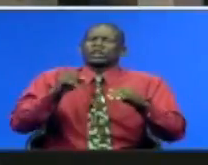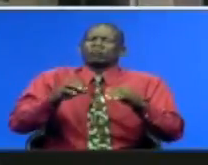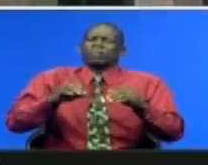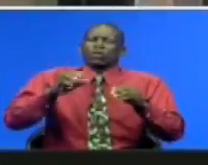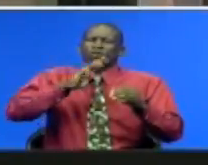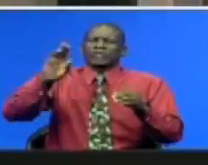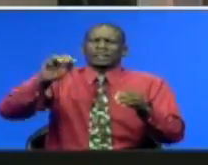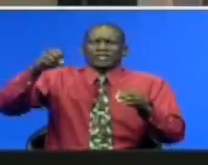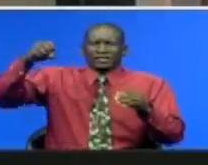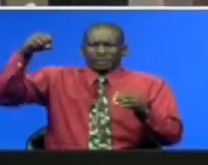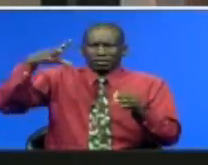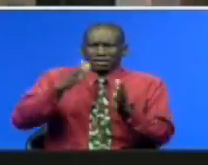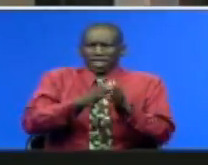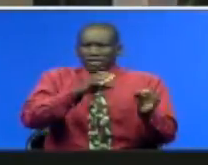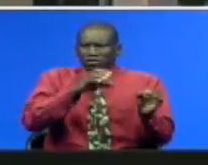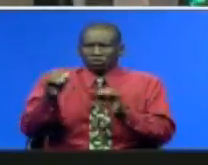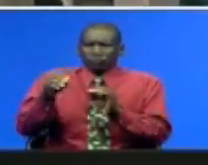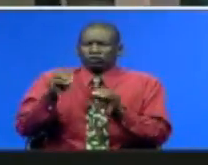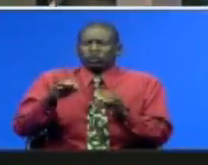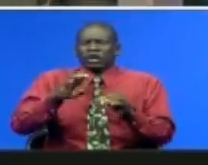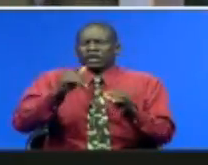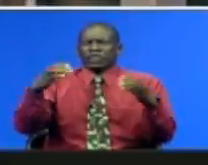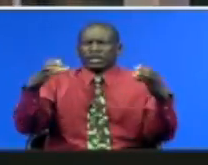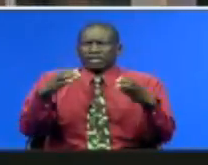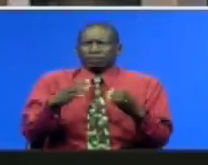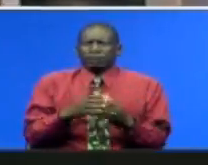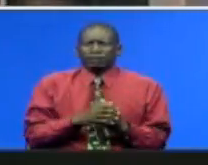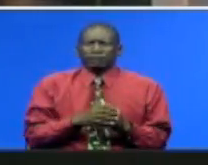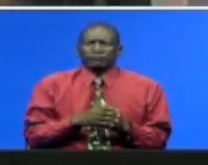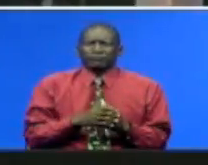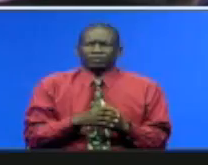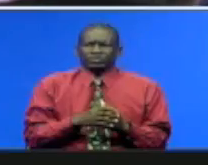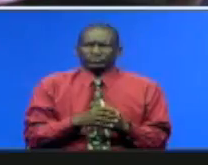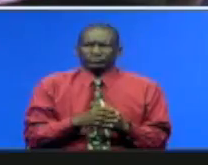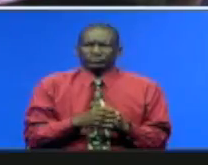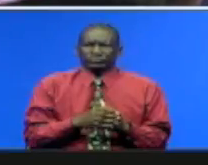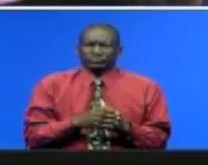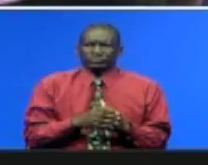KPL January transfer window. We have won the midfield of